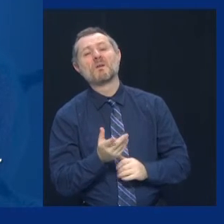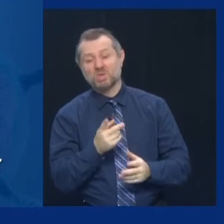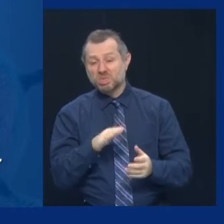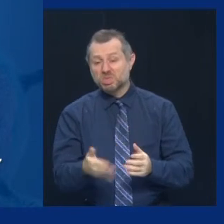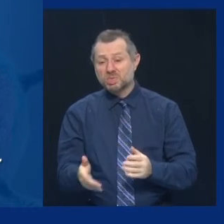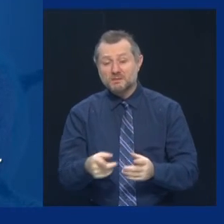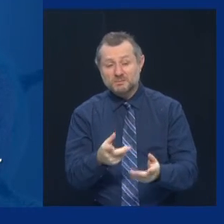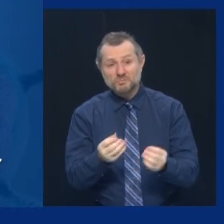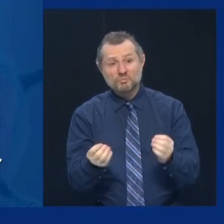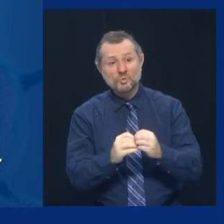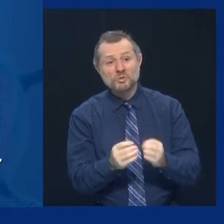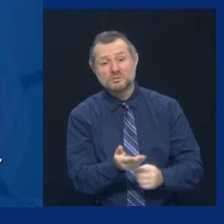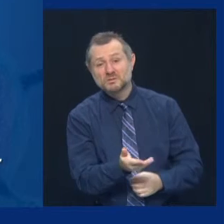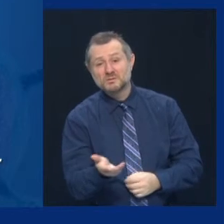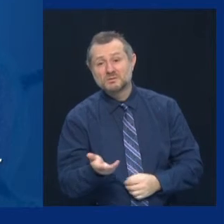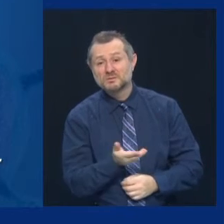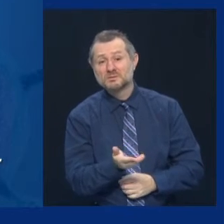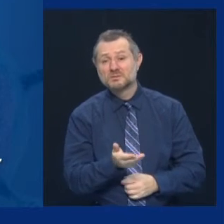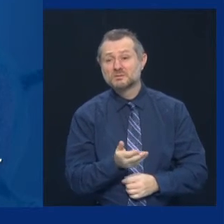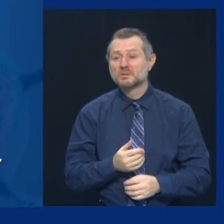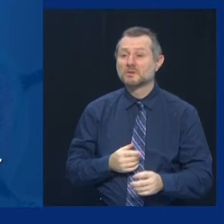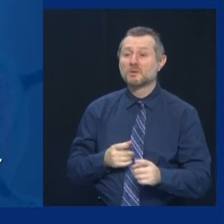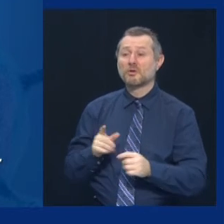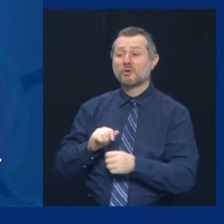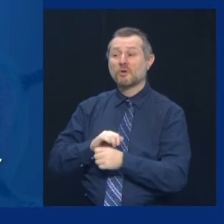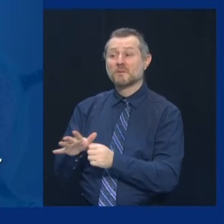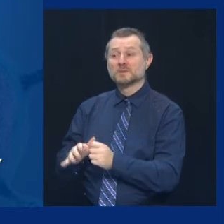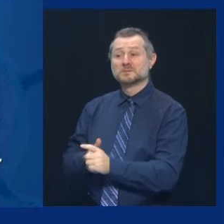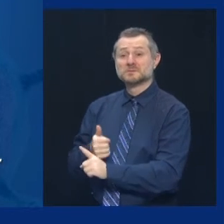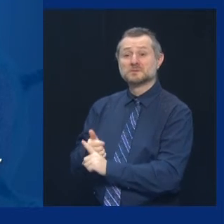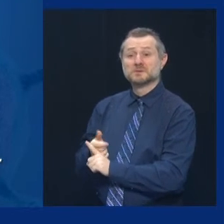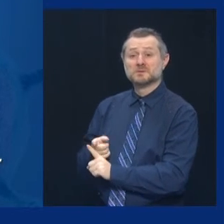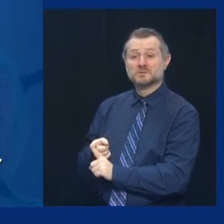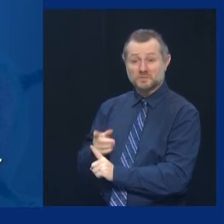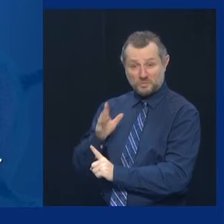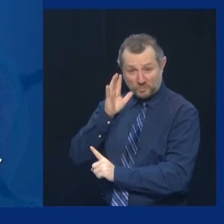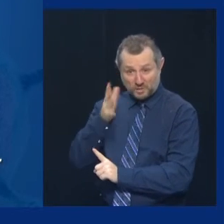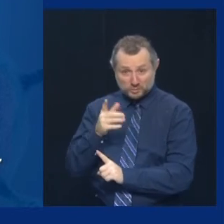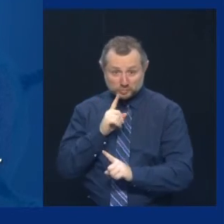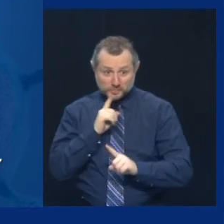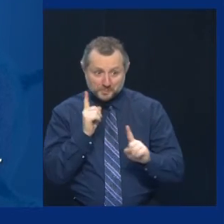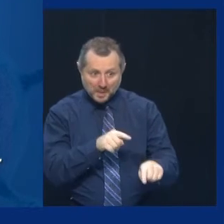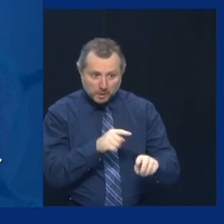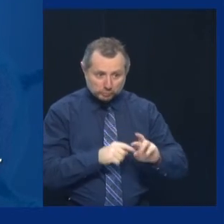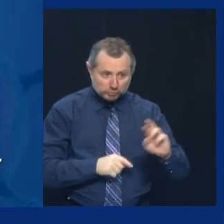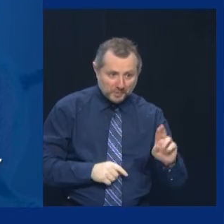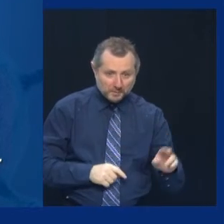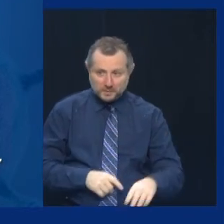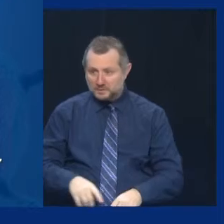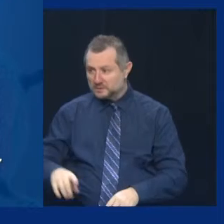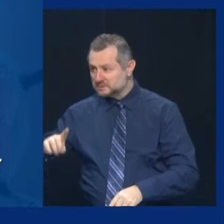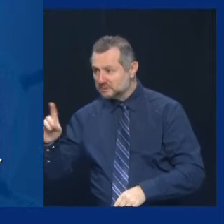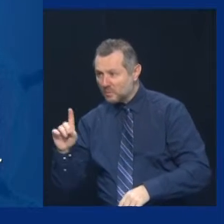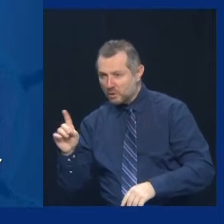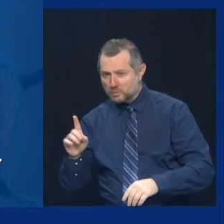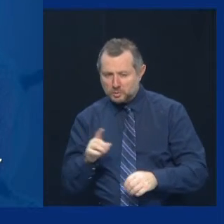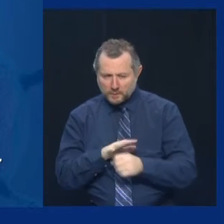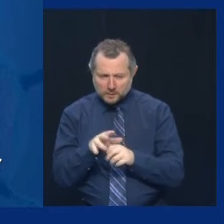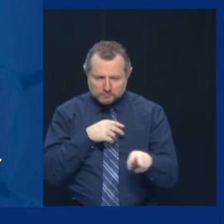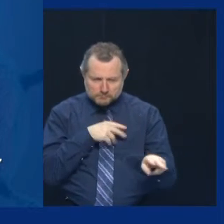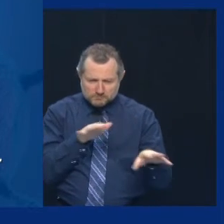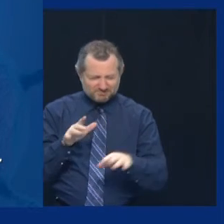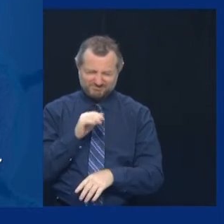COVID does not respond to political rhetoric, Democratic rhetoric, Republican rhetoric. You